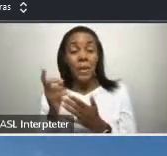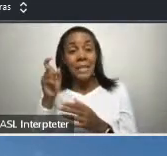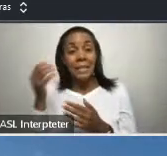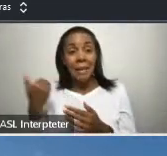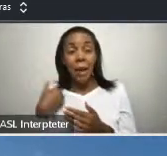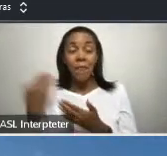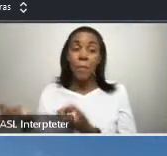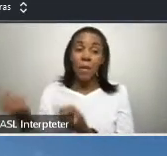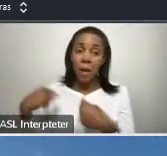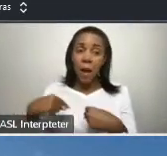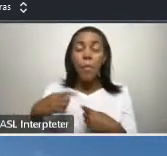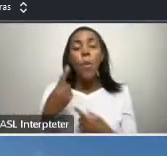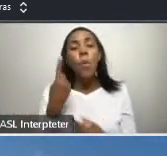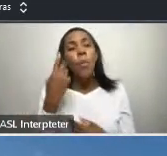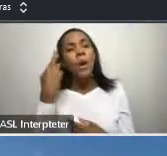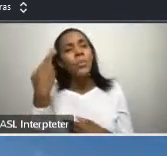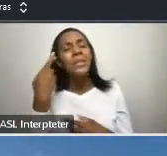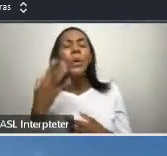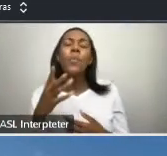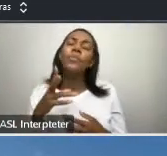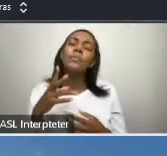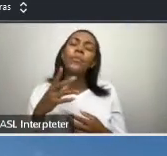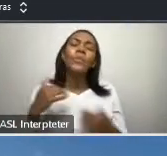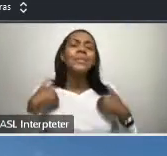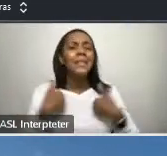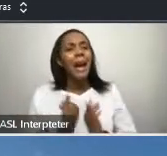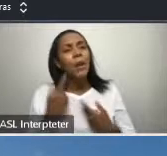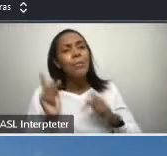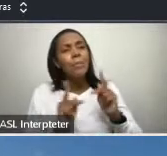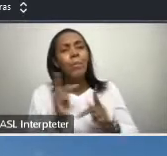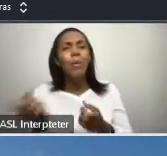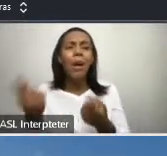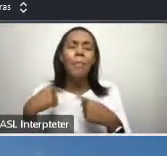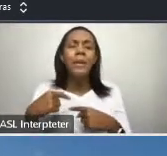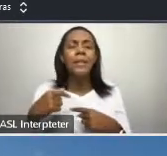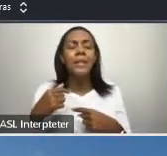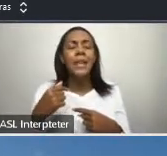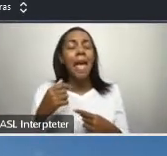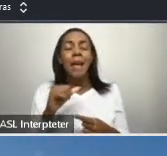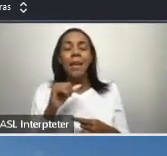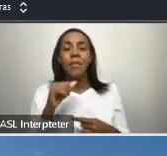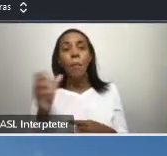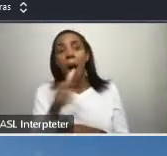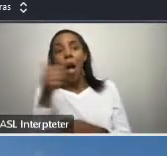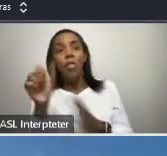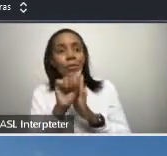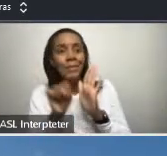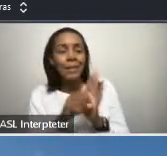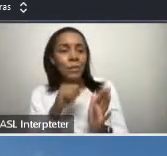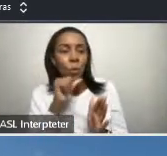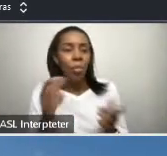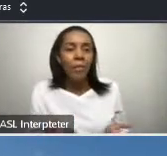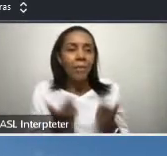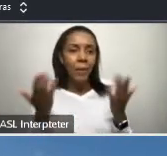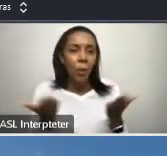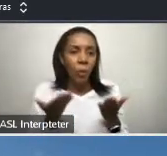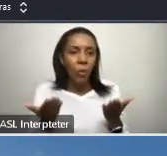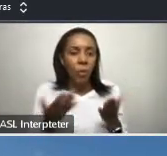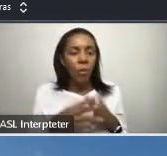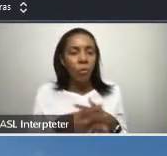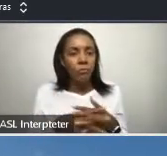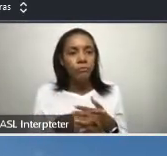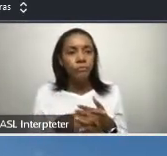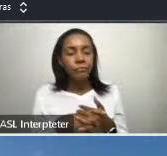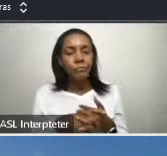reason why we're kind of tired of people coming from out of town, coming to Memphis, they don't live here, okay? And like